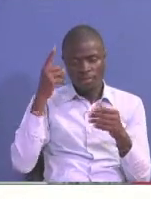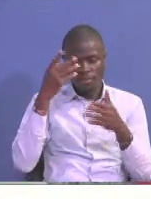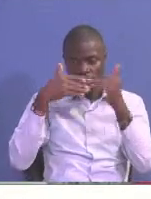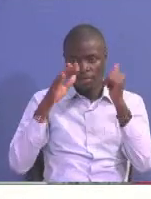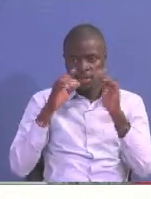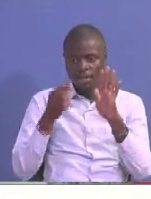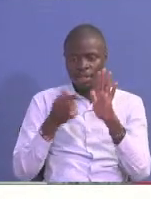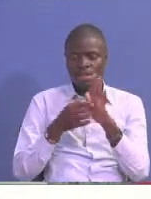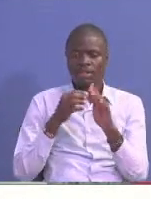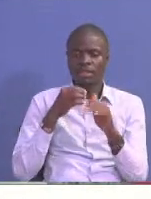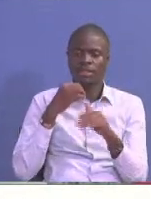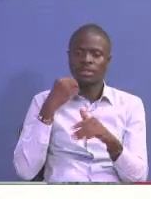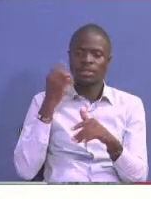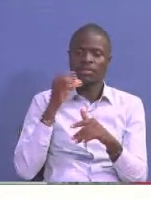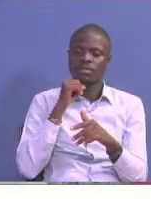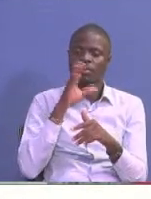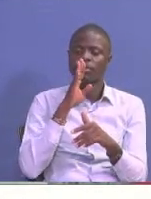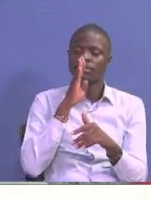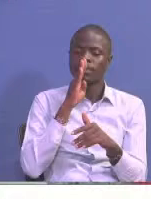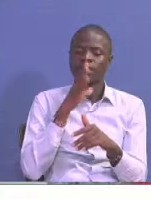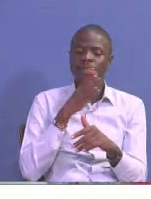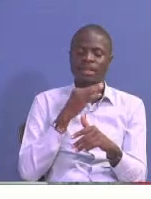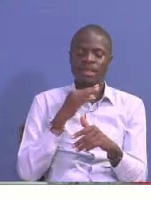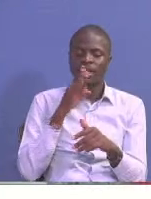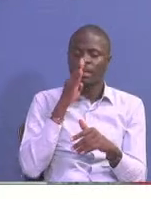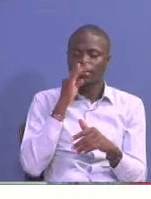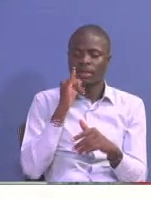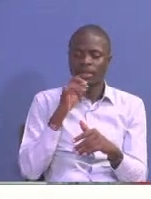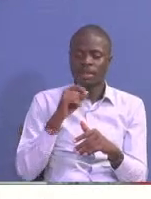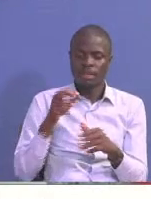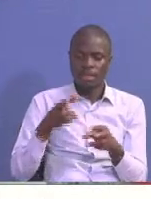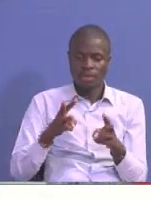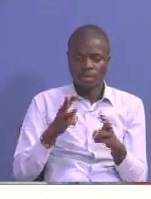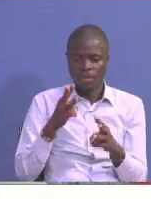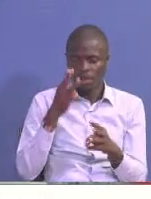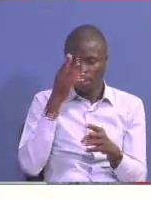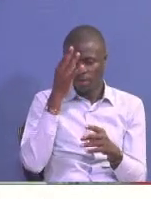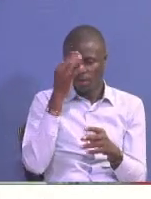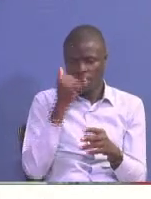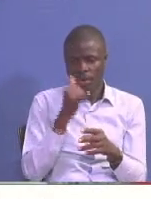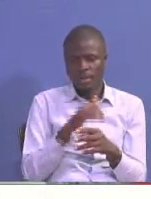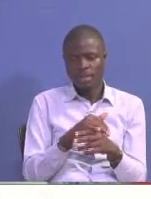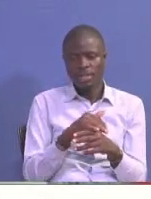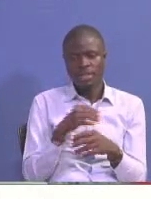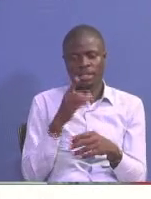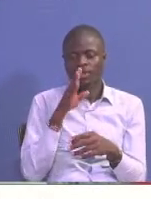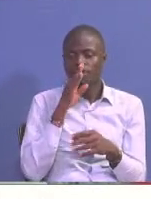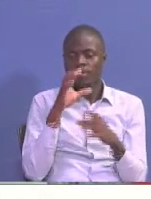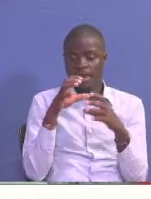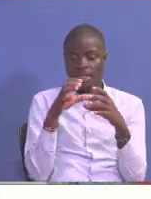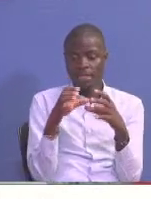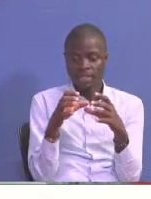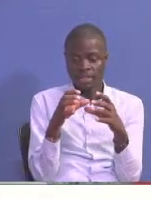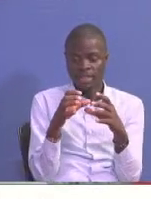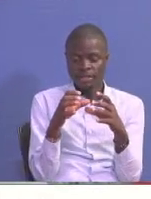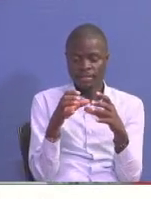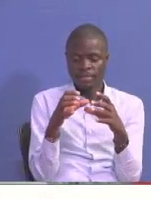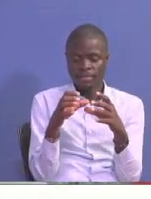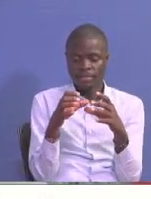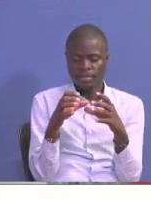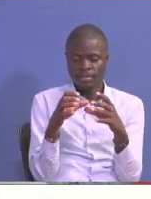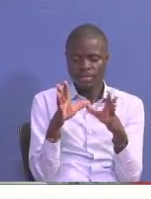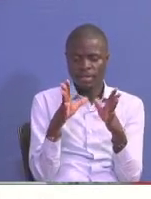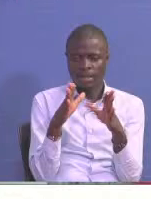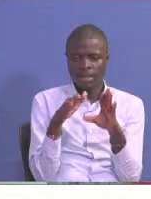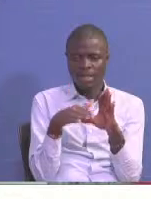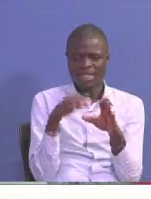be like, and by the way, word. It should be at the center,